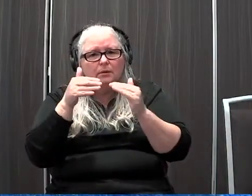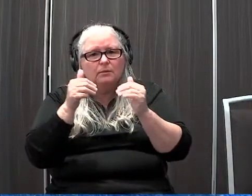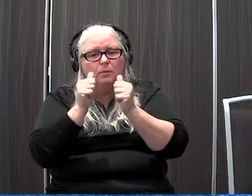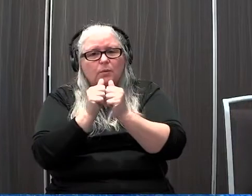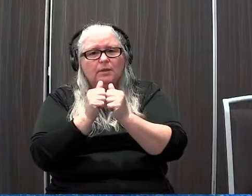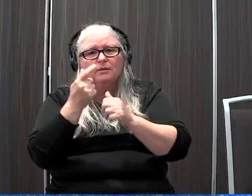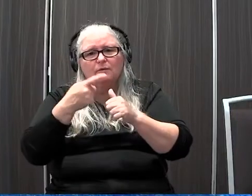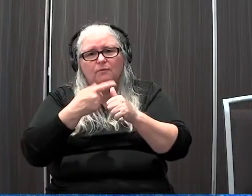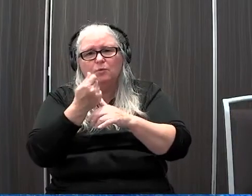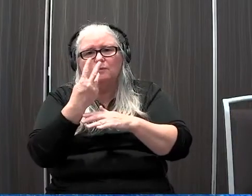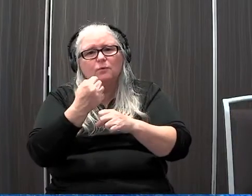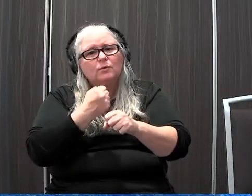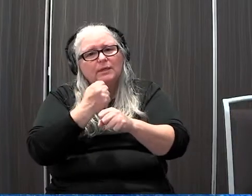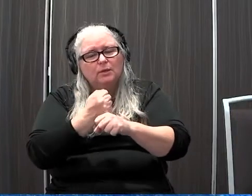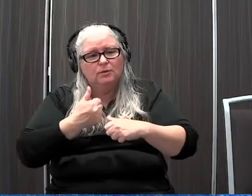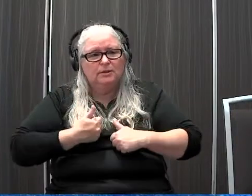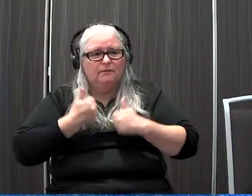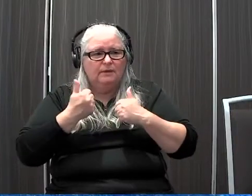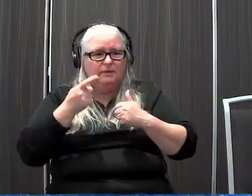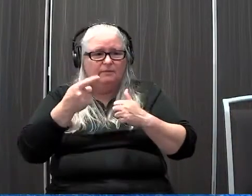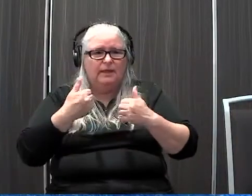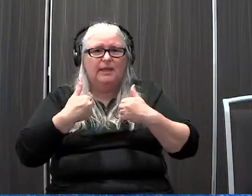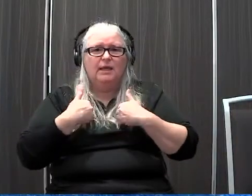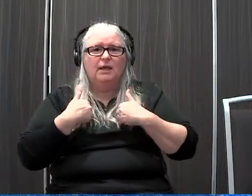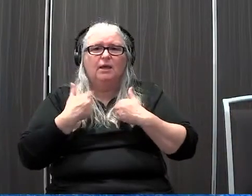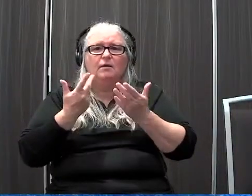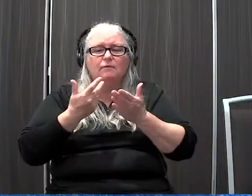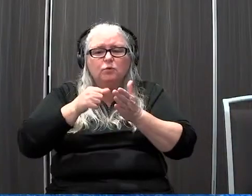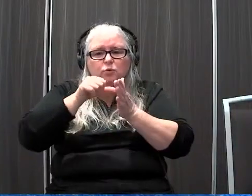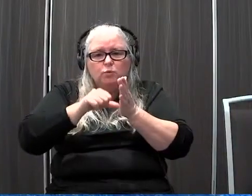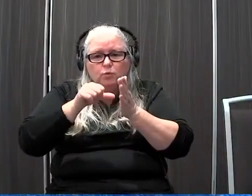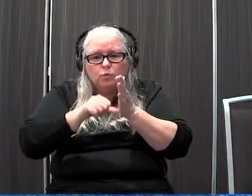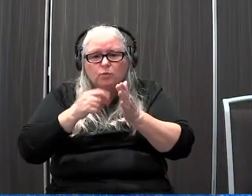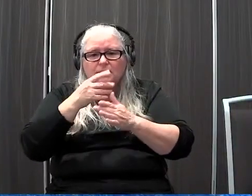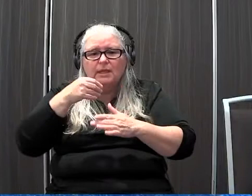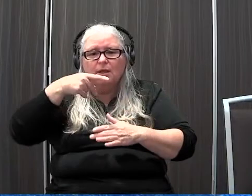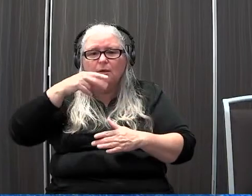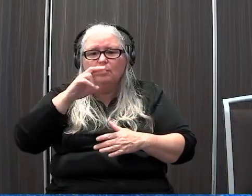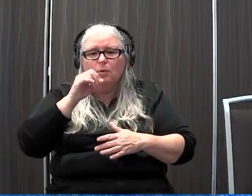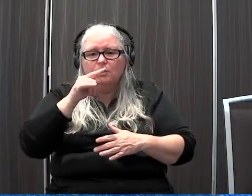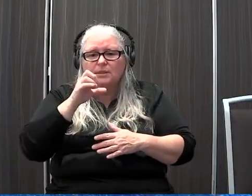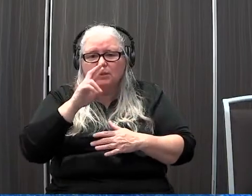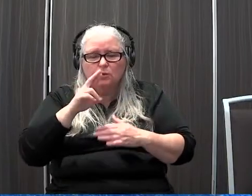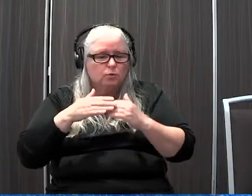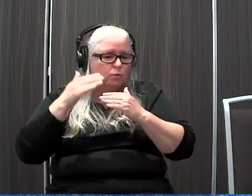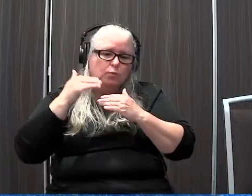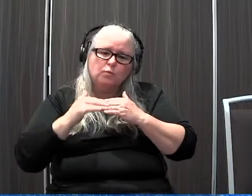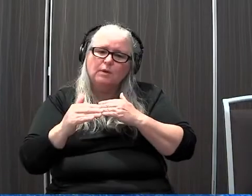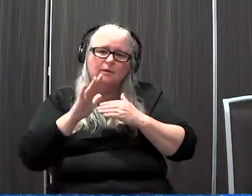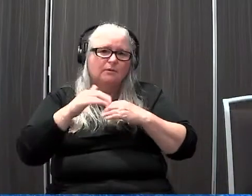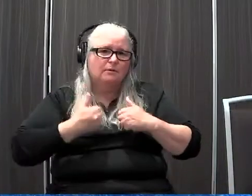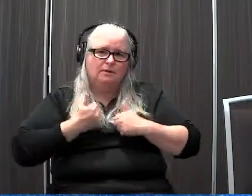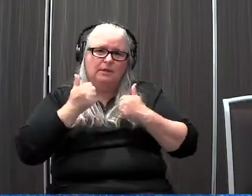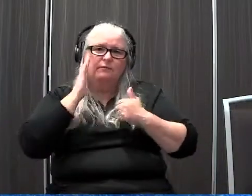life, individuals with charge have surgeries and procedures throughout their life, and they're often going to be missing a lot of